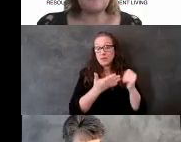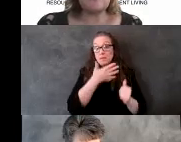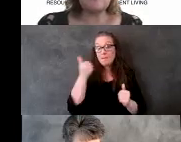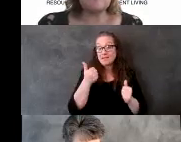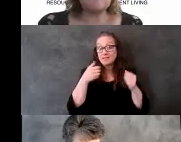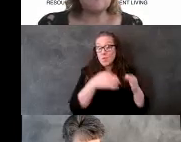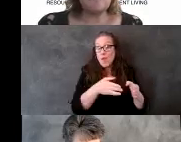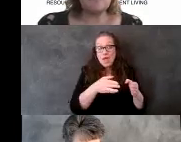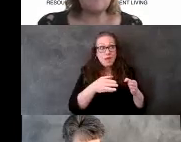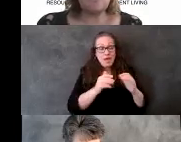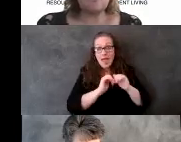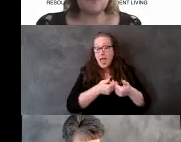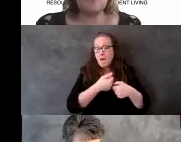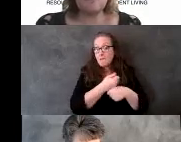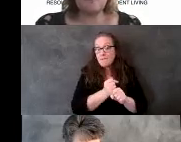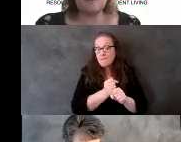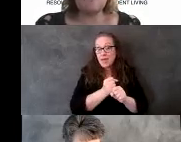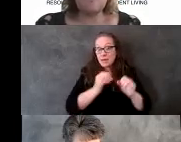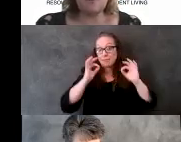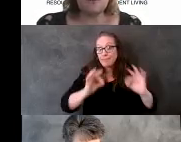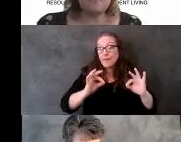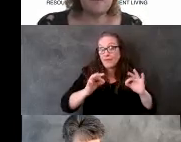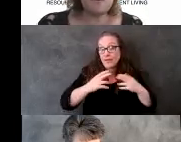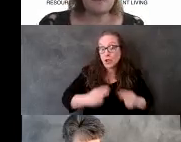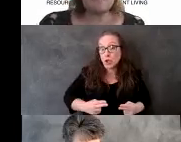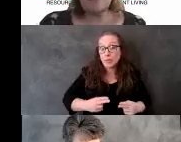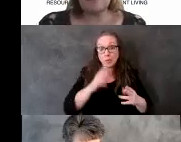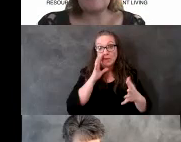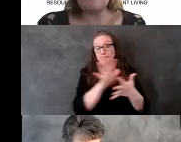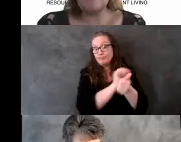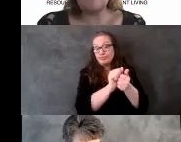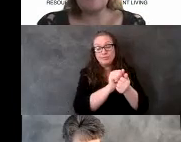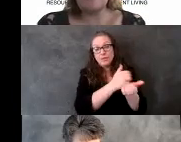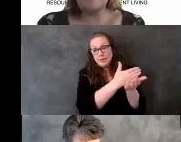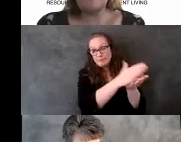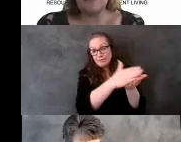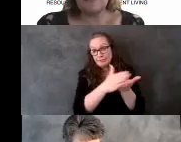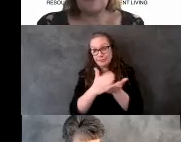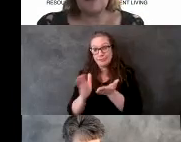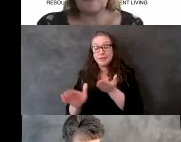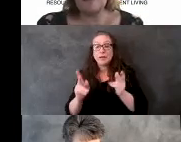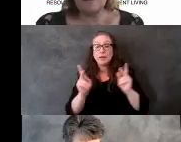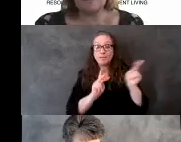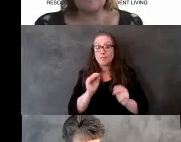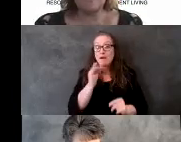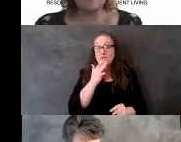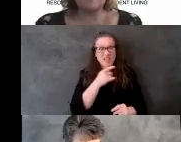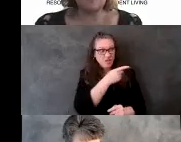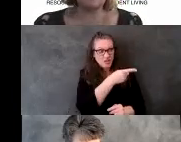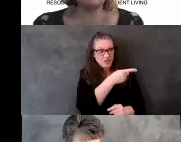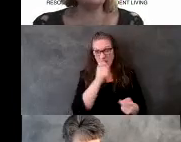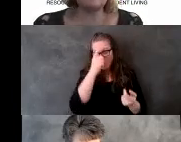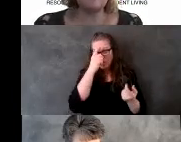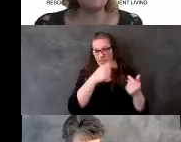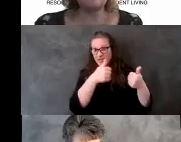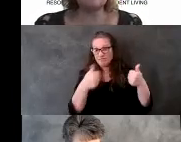to, destroy all of the people of color and people with disabilities, and that they were considered defective and not as good as white people who